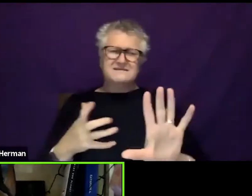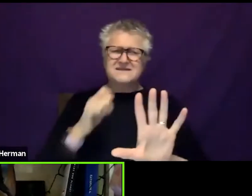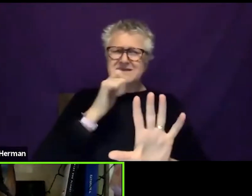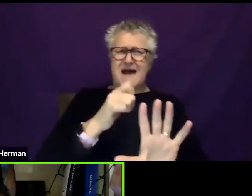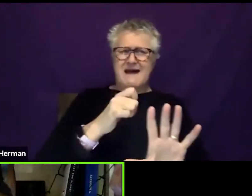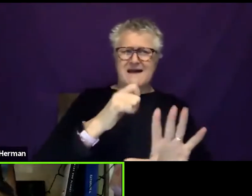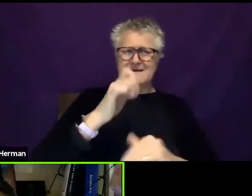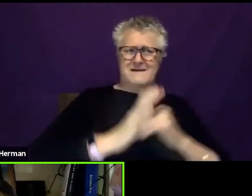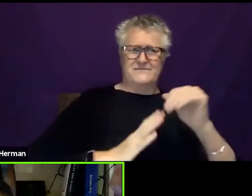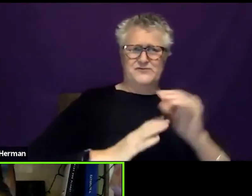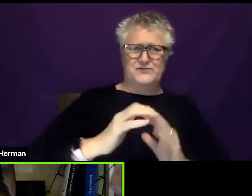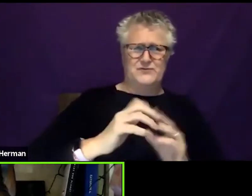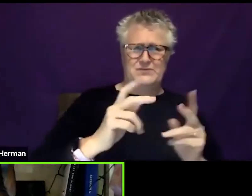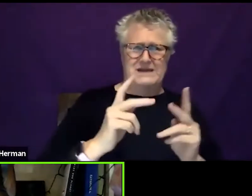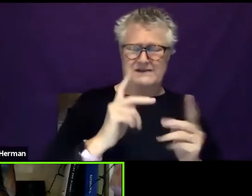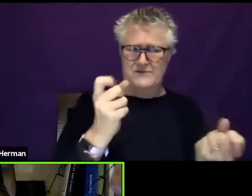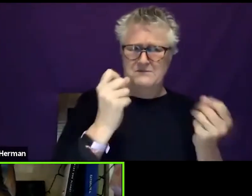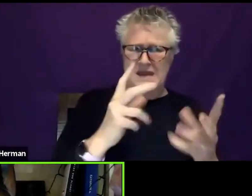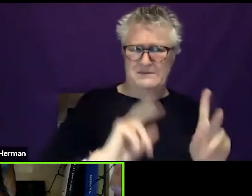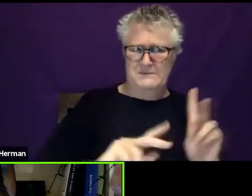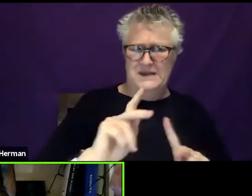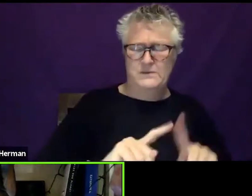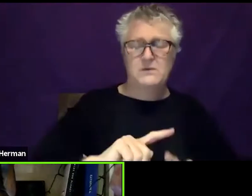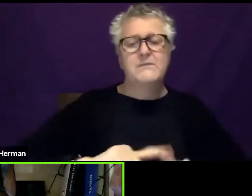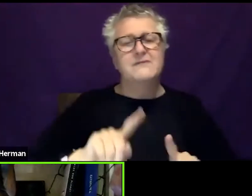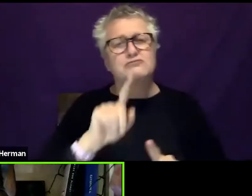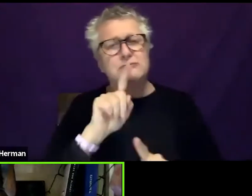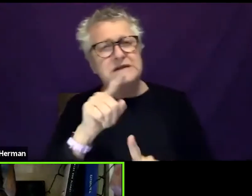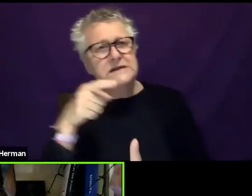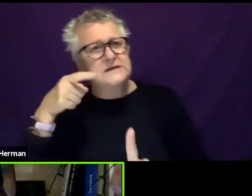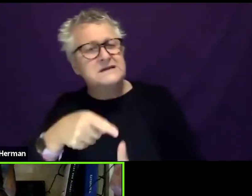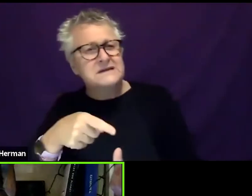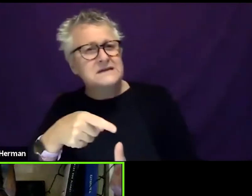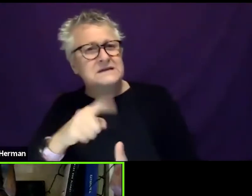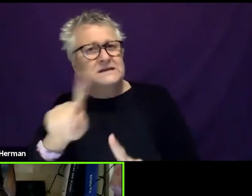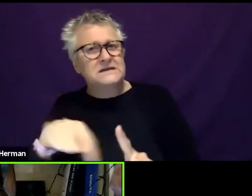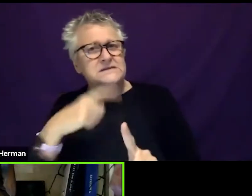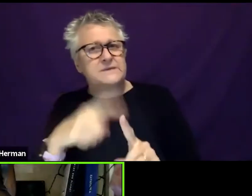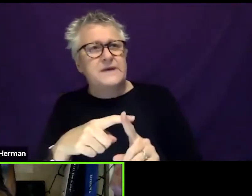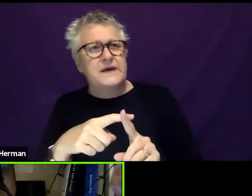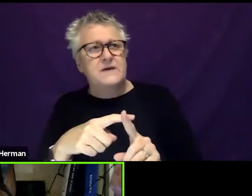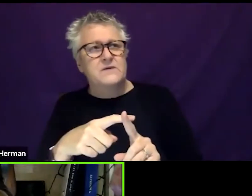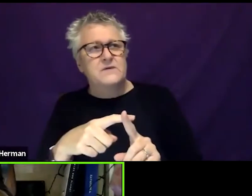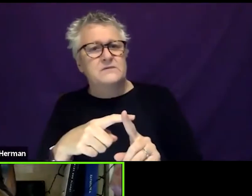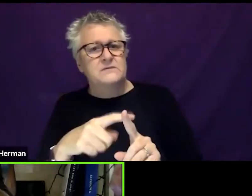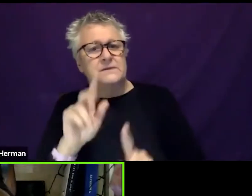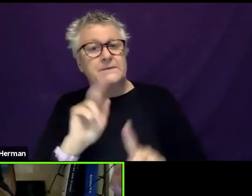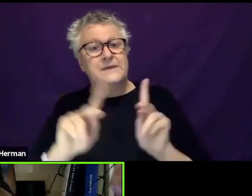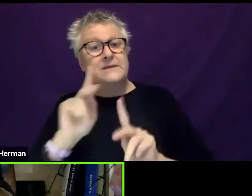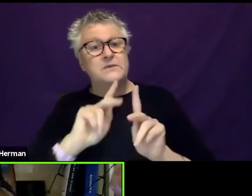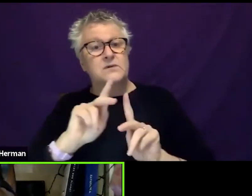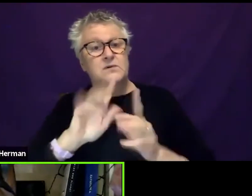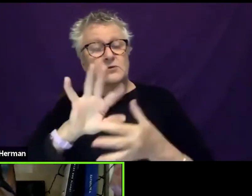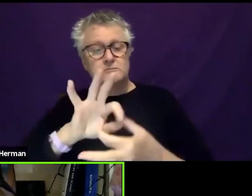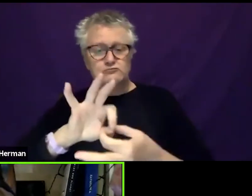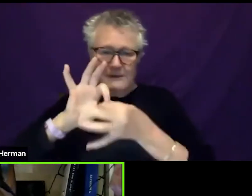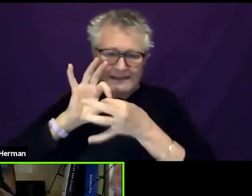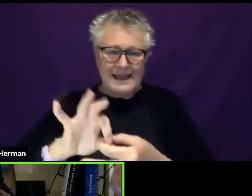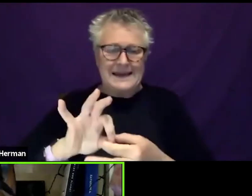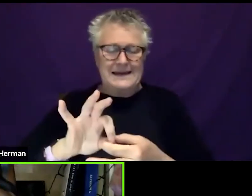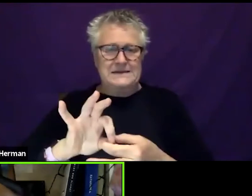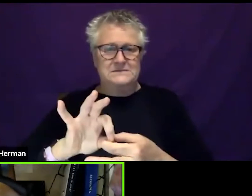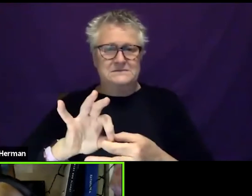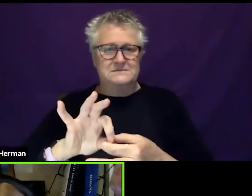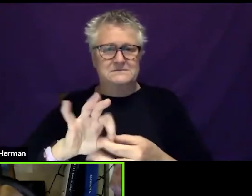quite often, but it's about people relating to us as human